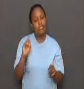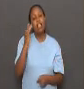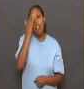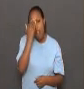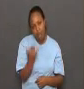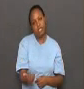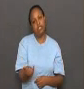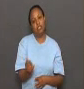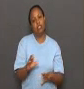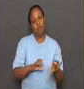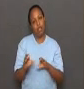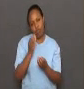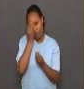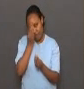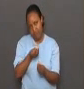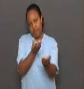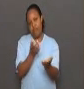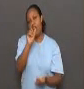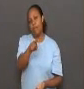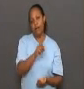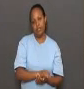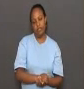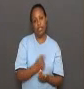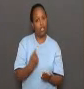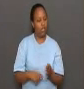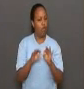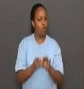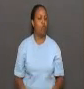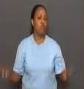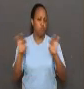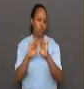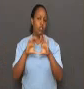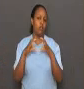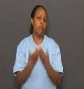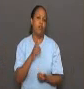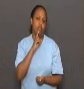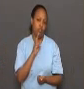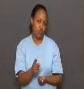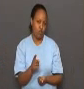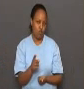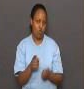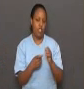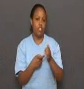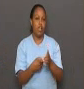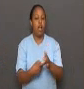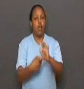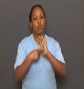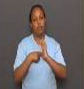why she is doing it. This is an important part of